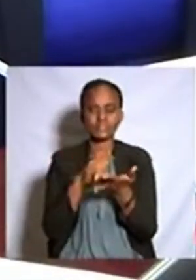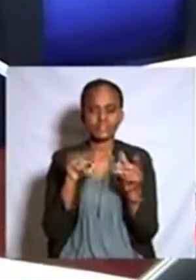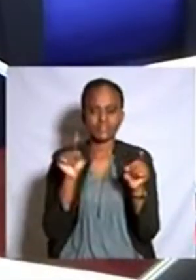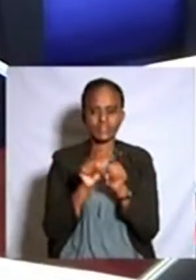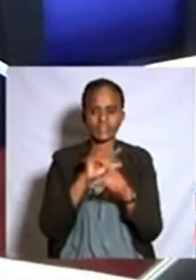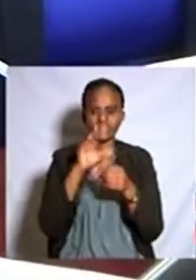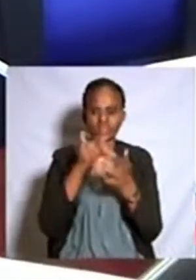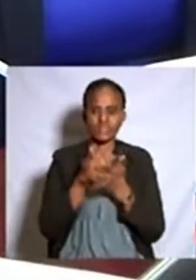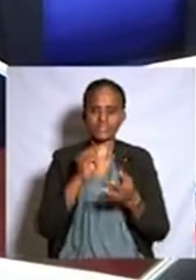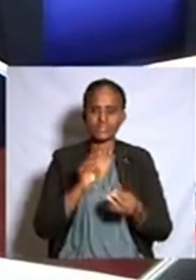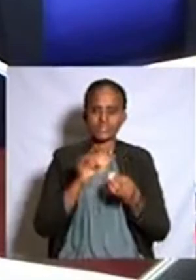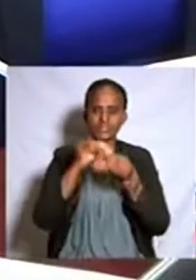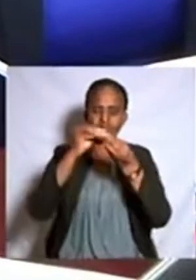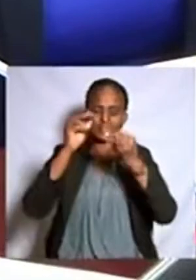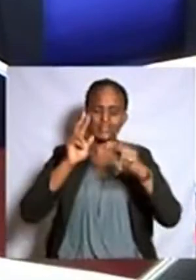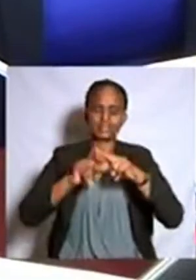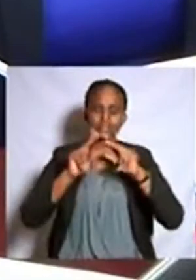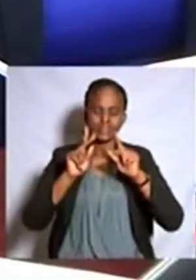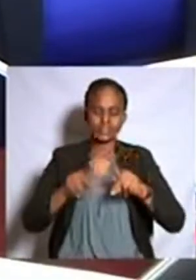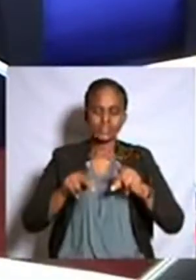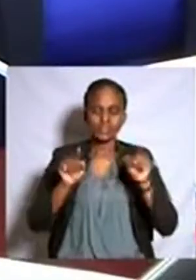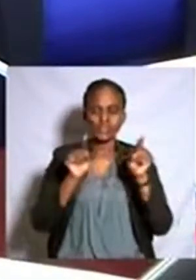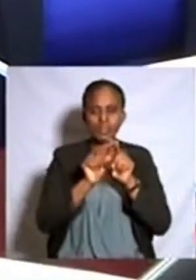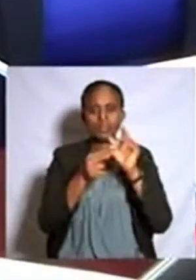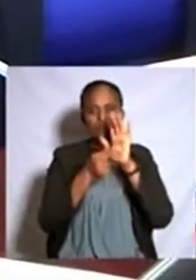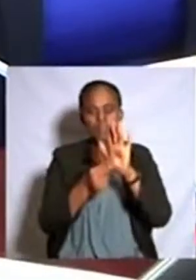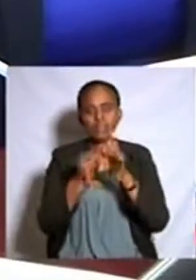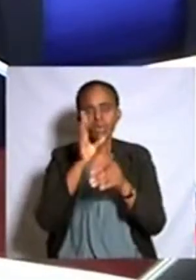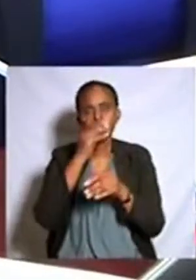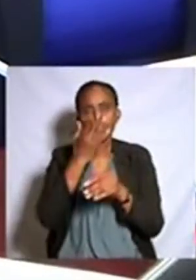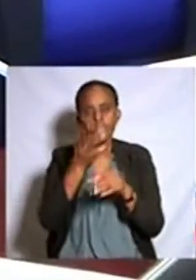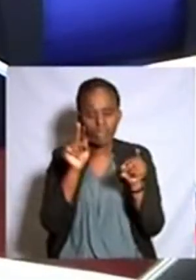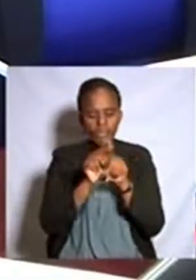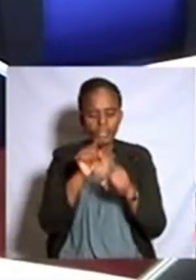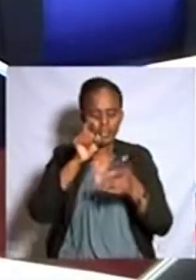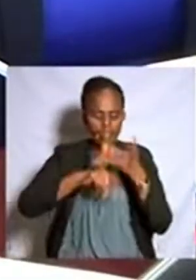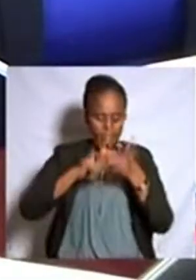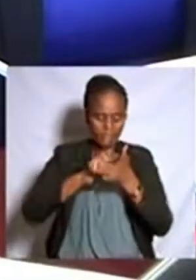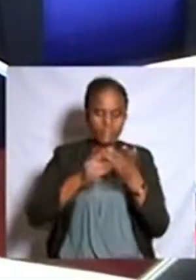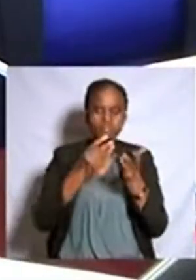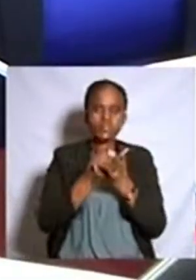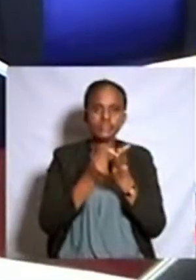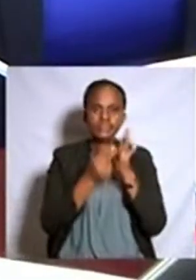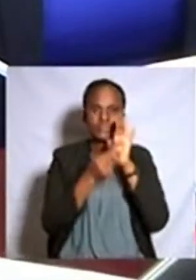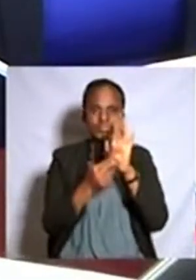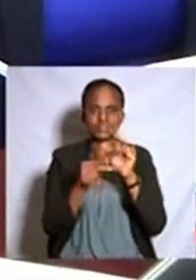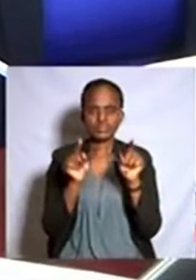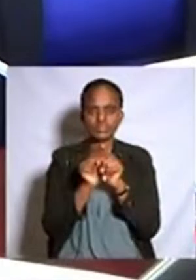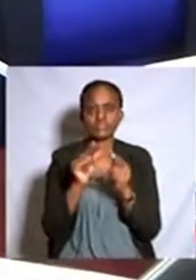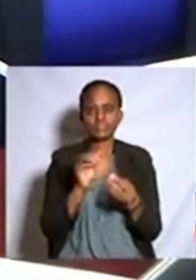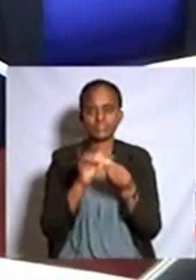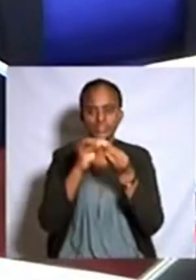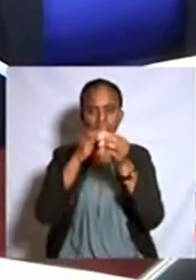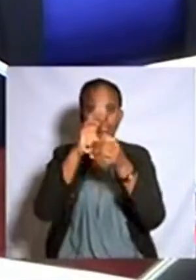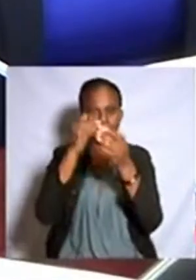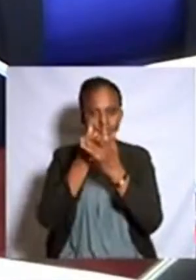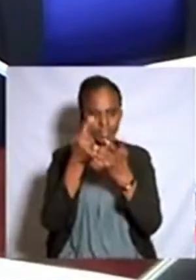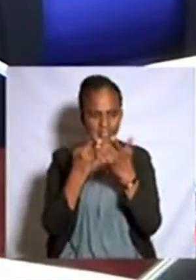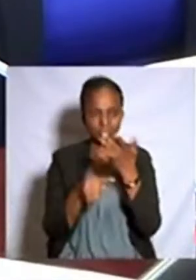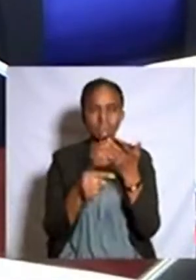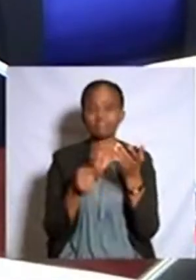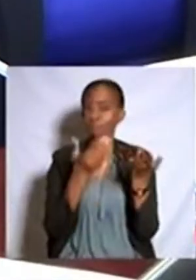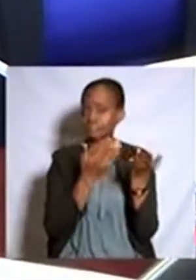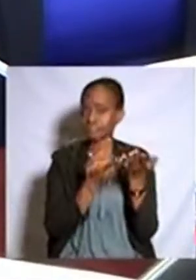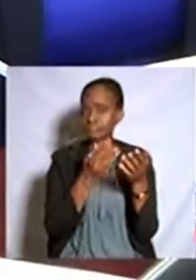total equity and liability, Chair, is also indicated there, and the accumulated profit are shown. And the total equity versus liability,